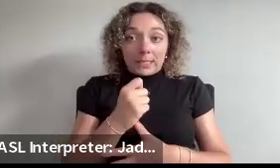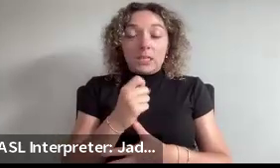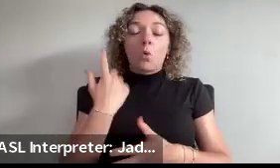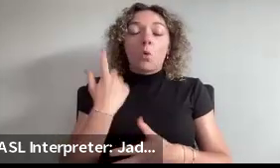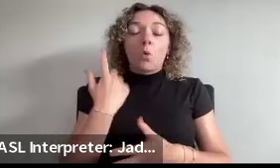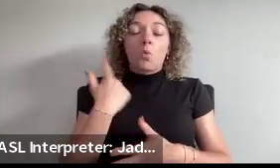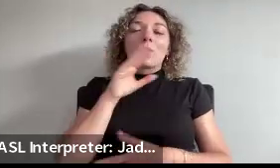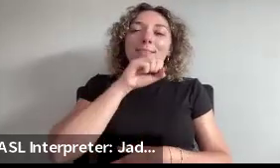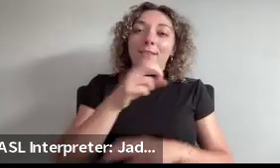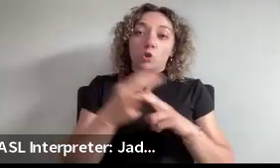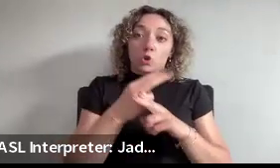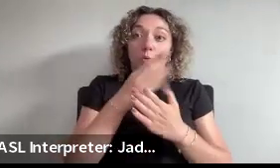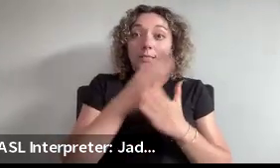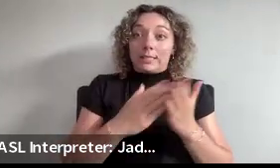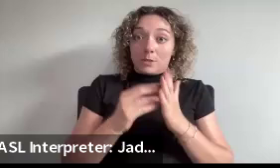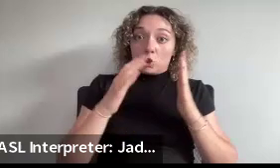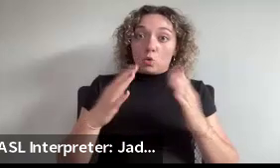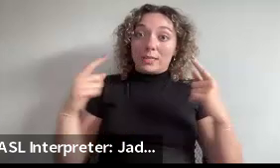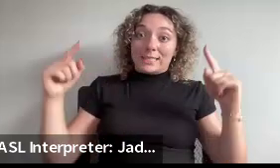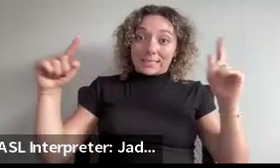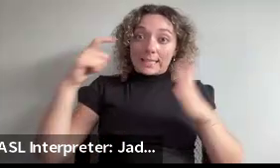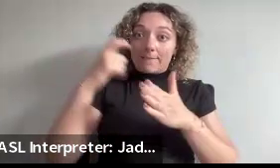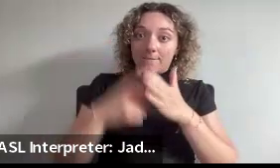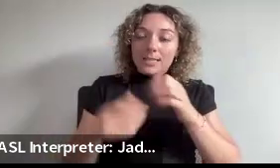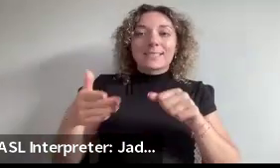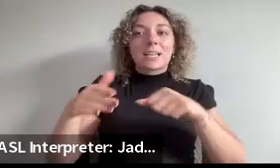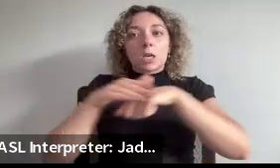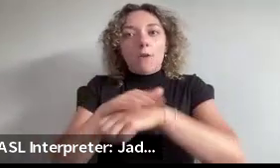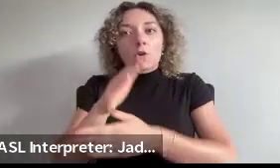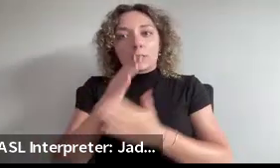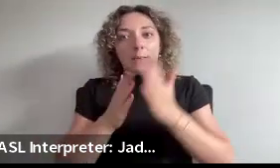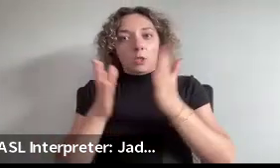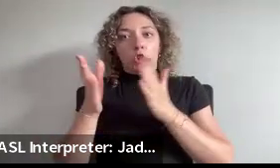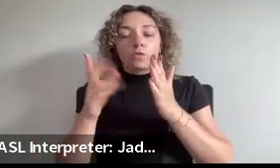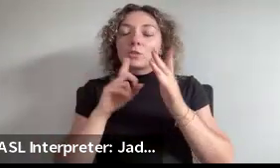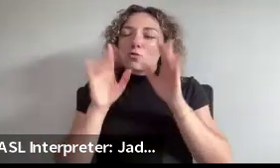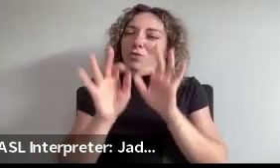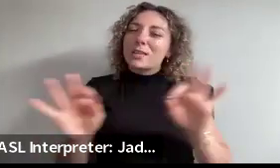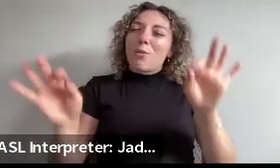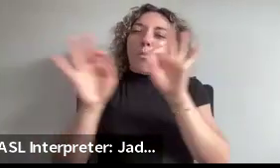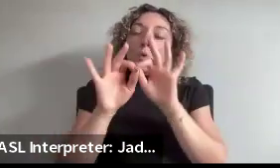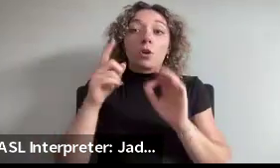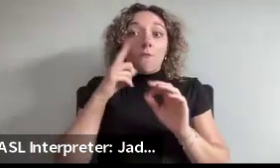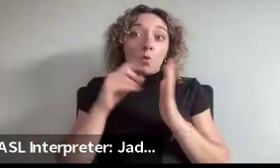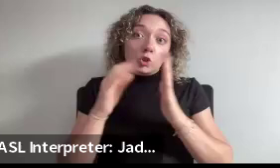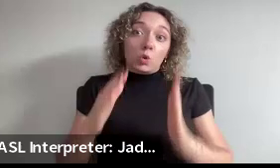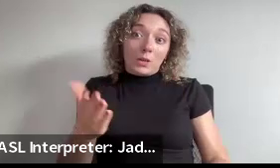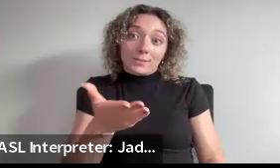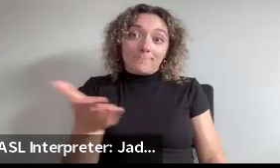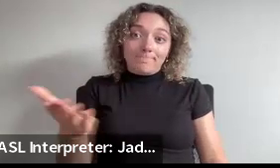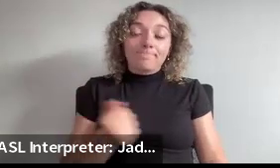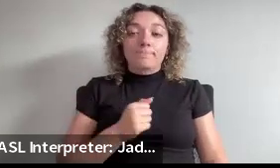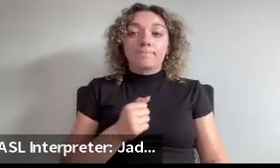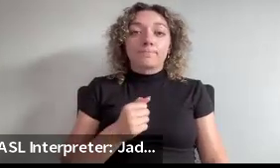to use some of these student success fees to cover some of those services that are really important for students.